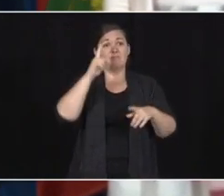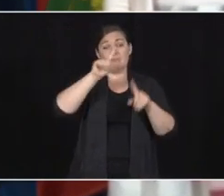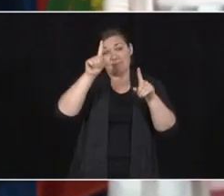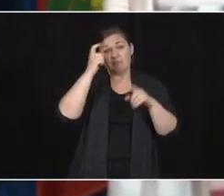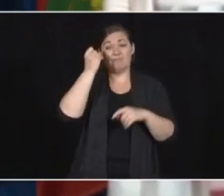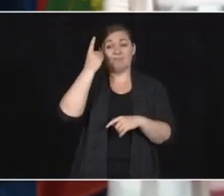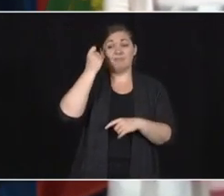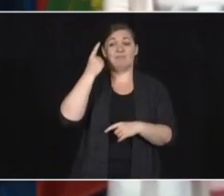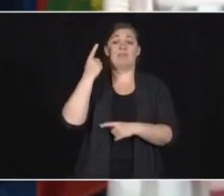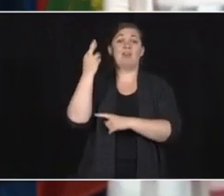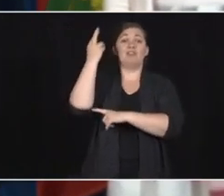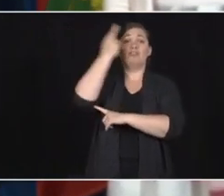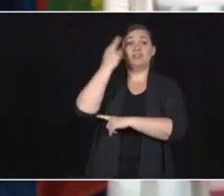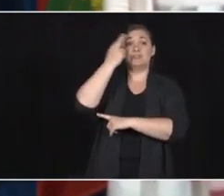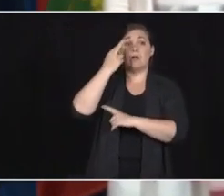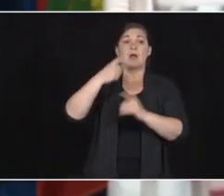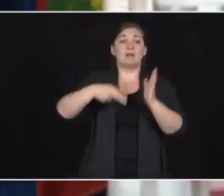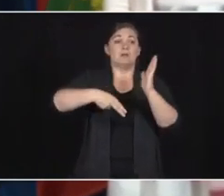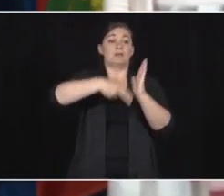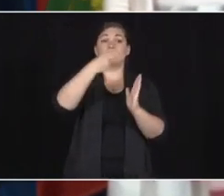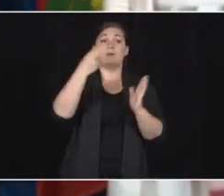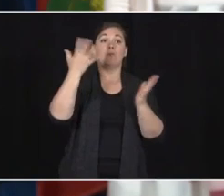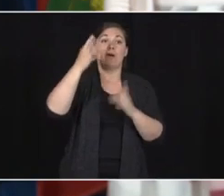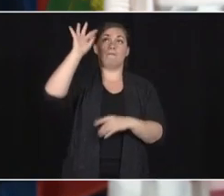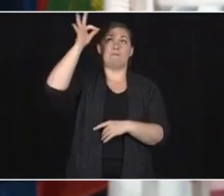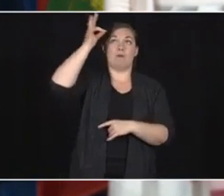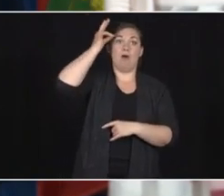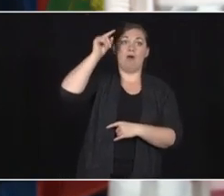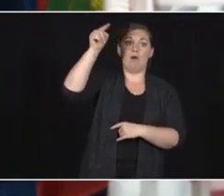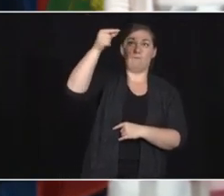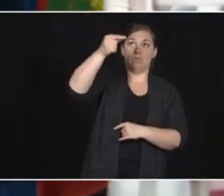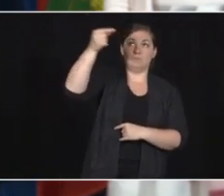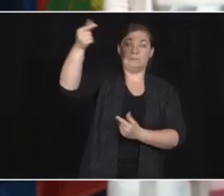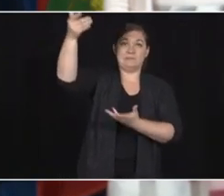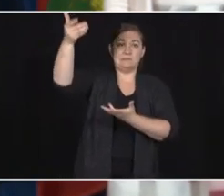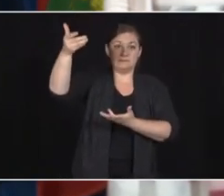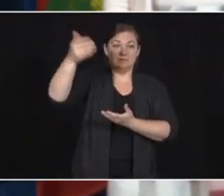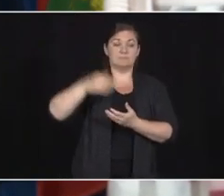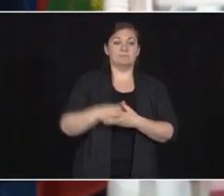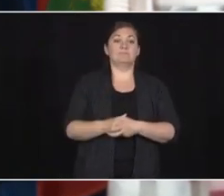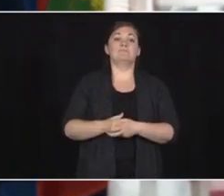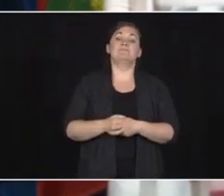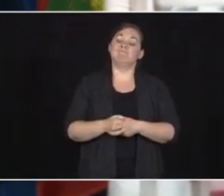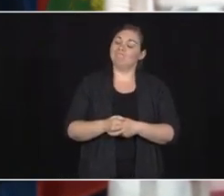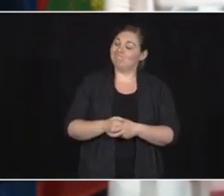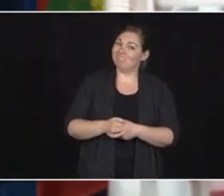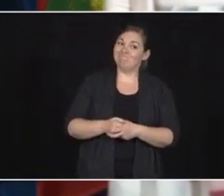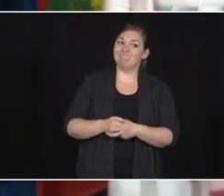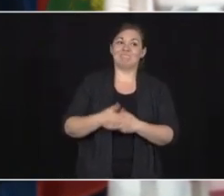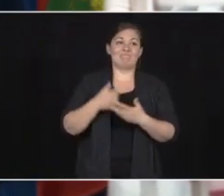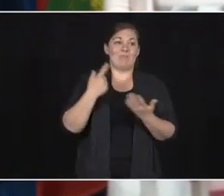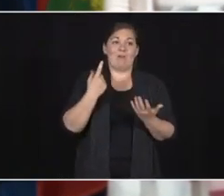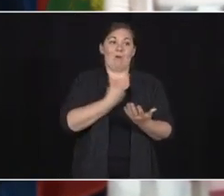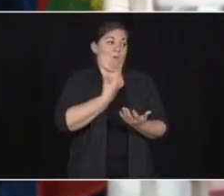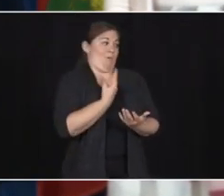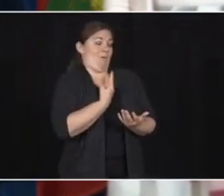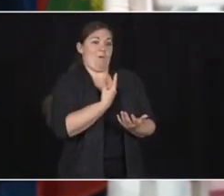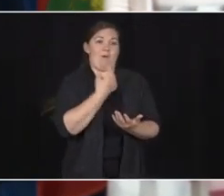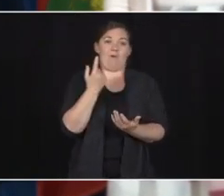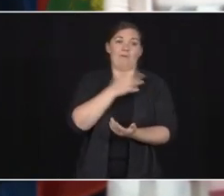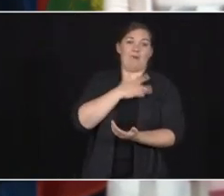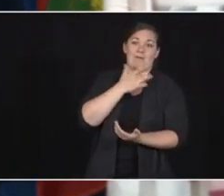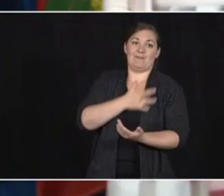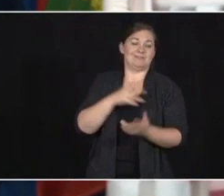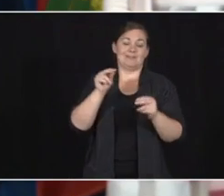government. There's no province in this country, Randy, that can do it alone. We need the federal government. We need